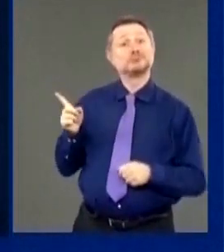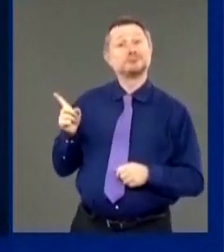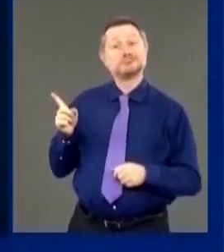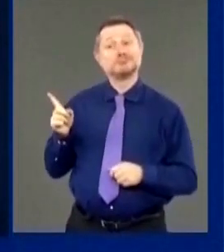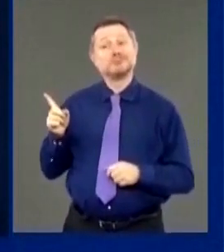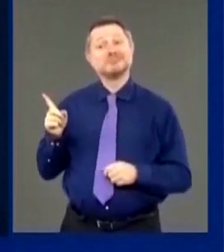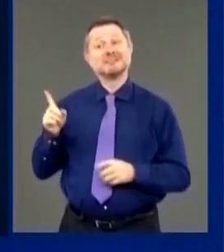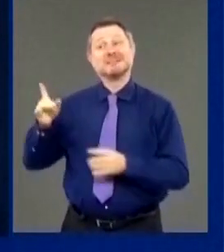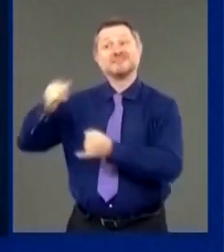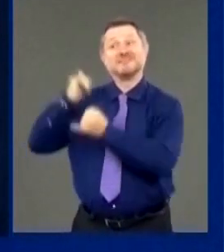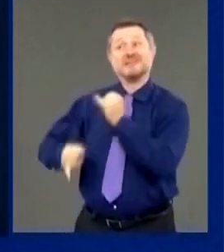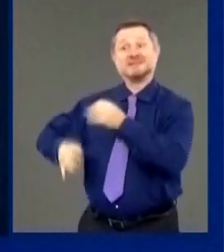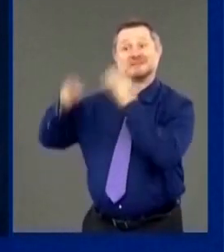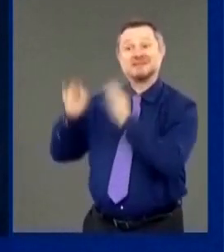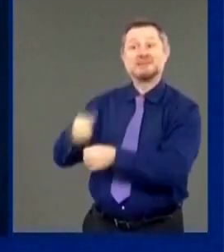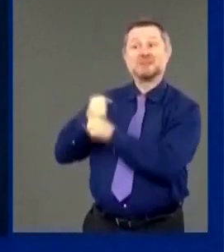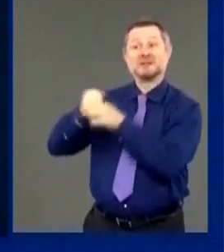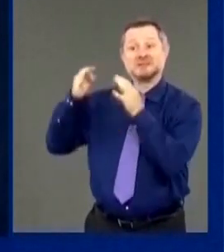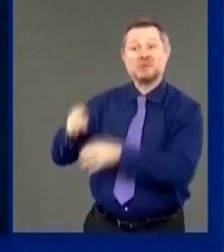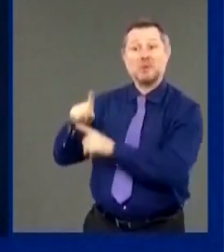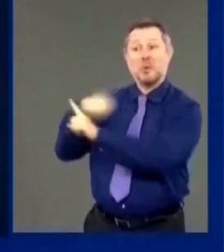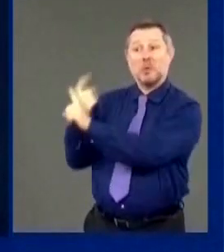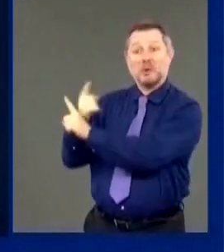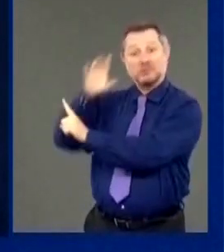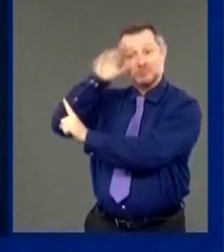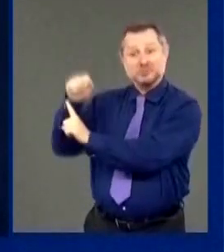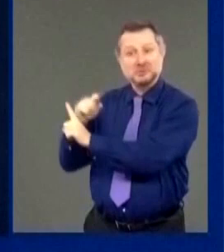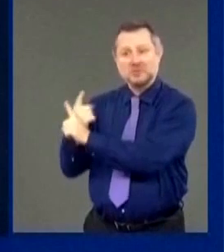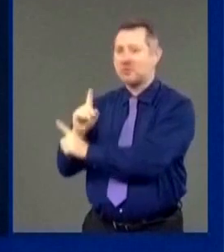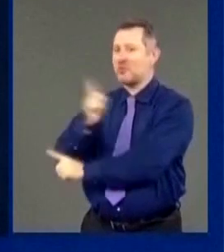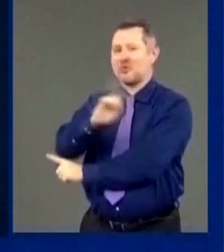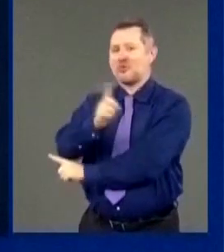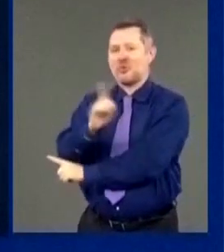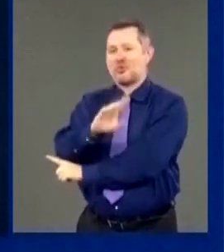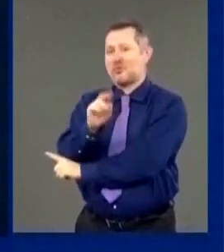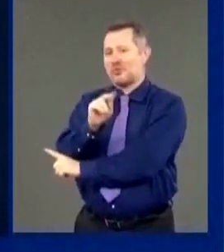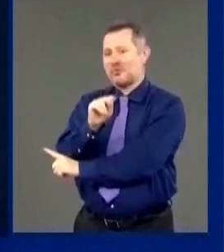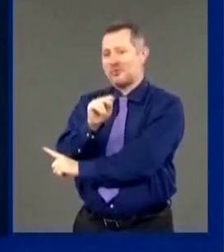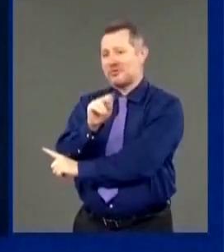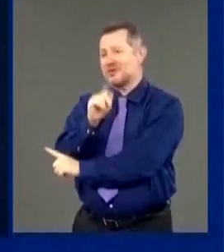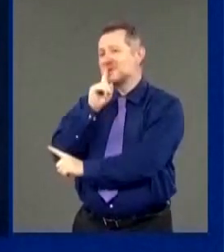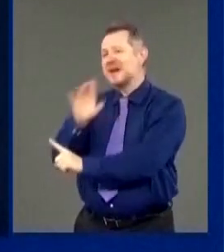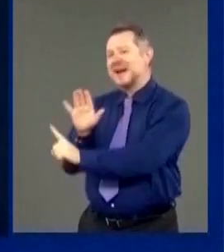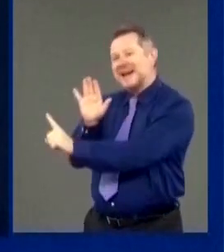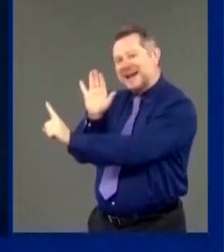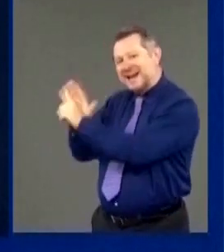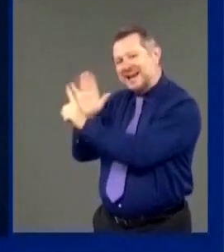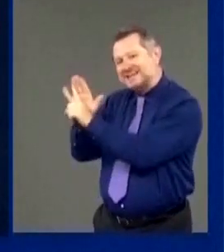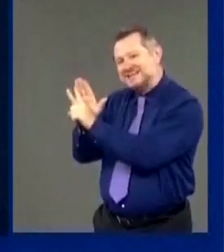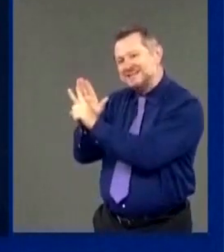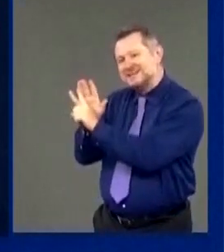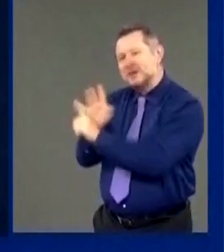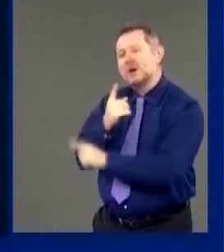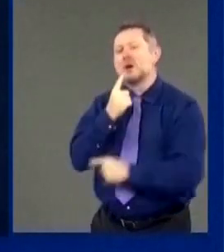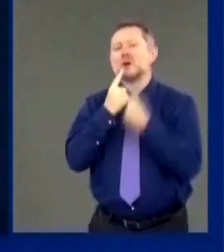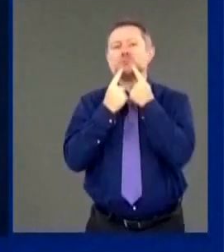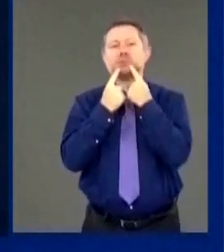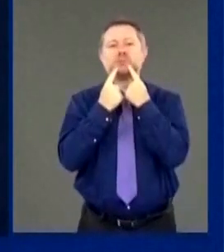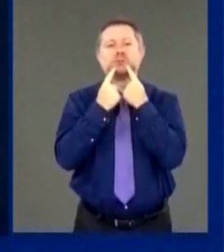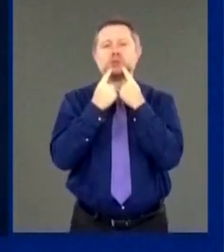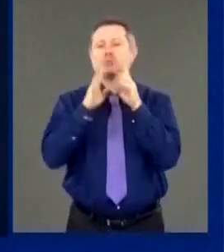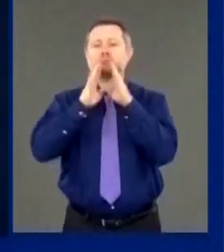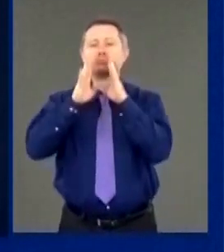he's the president. This is also the words that came out of his mouth. He was